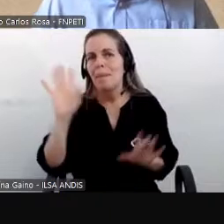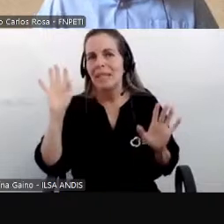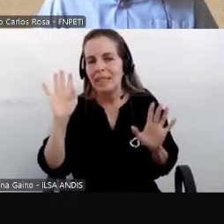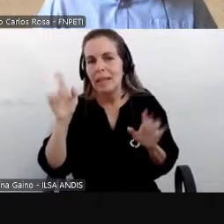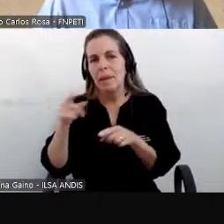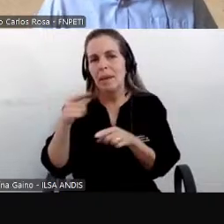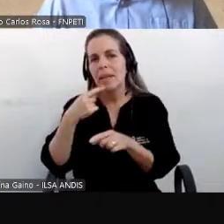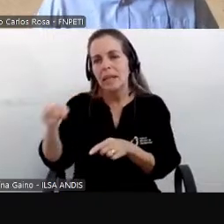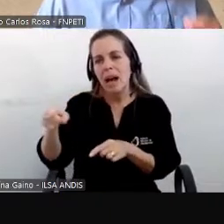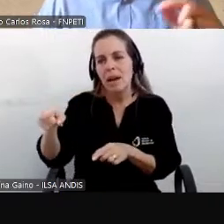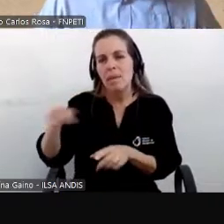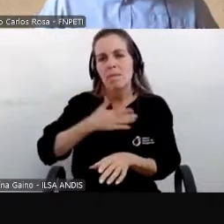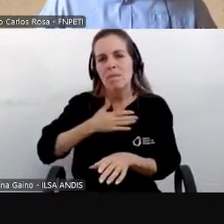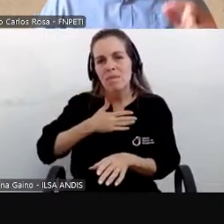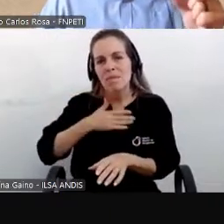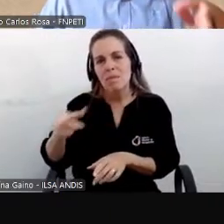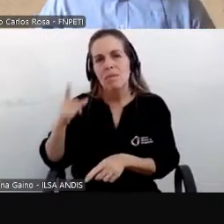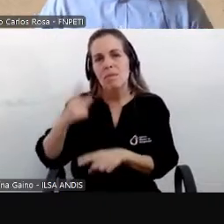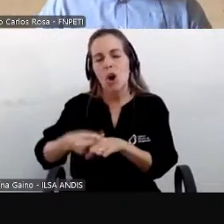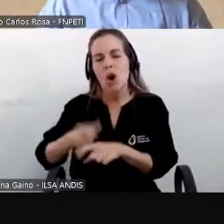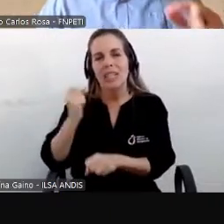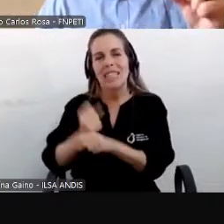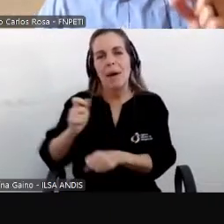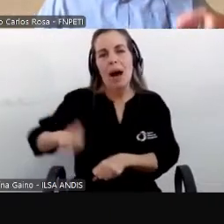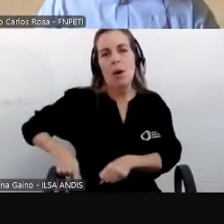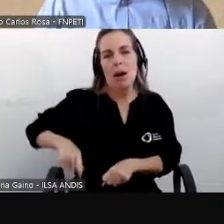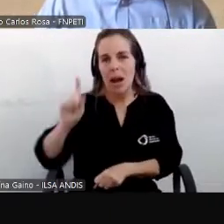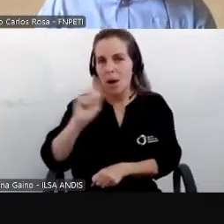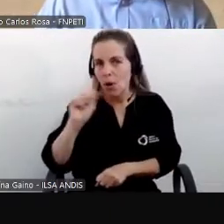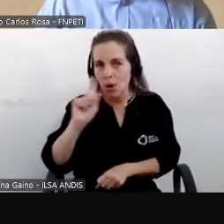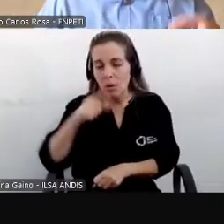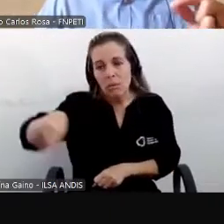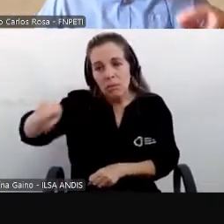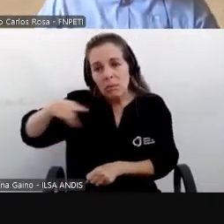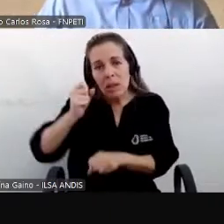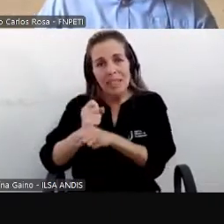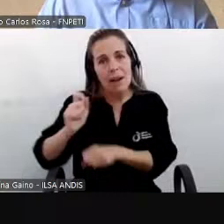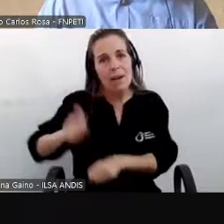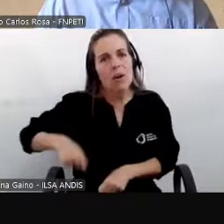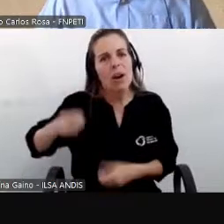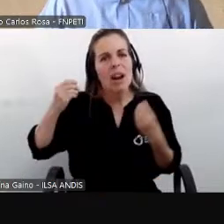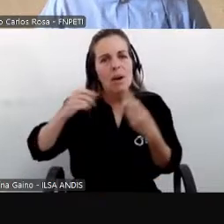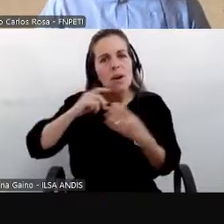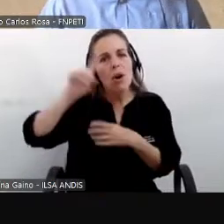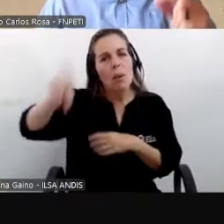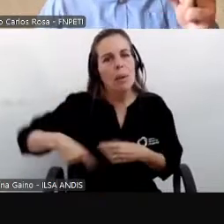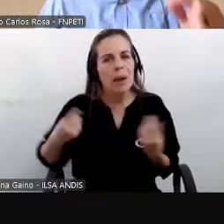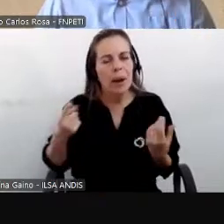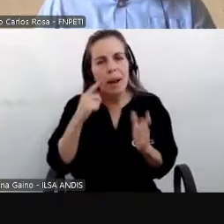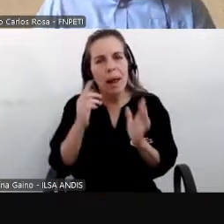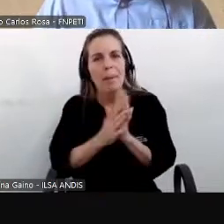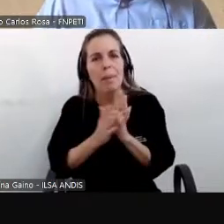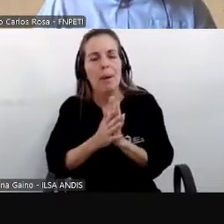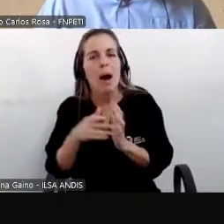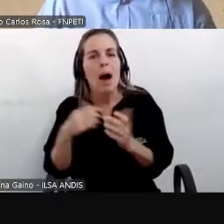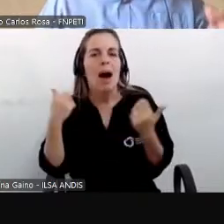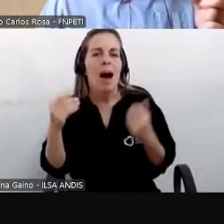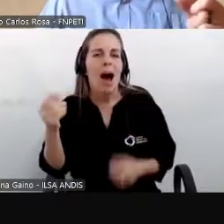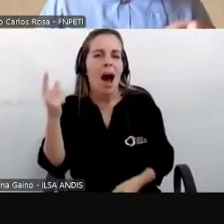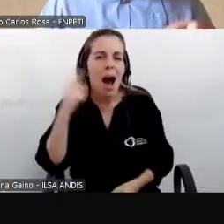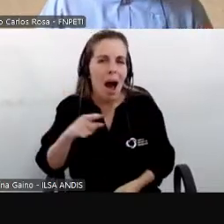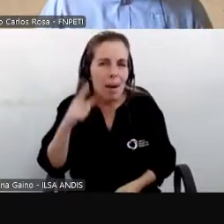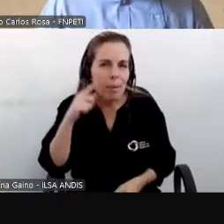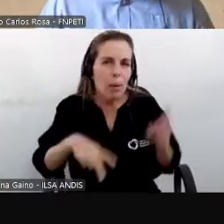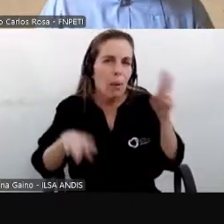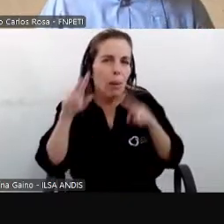The vulnerability of workers shall not be considered the cause of slave labor, because the cause of slave labor is